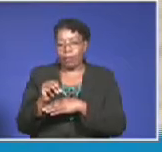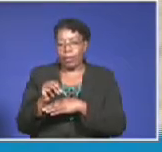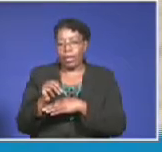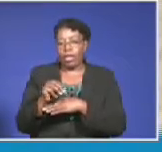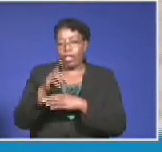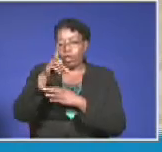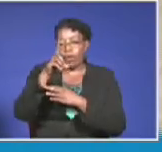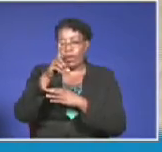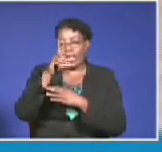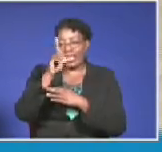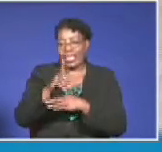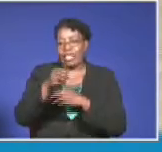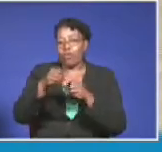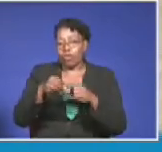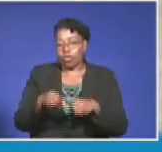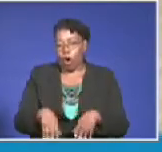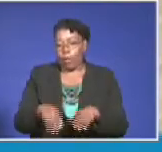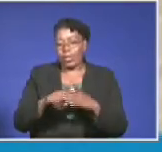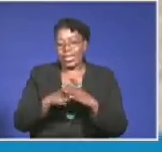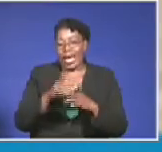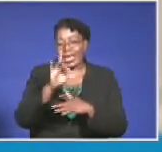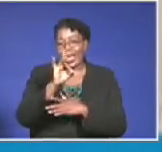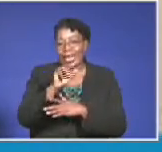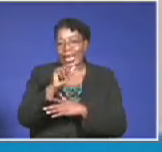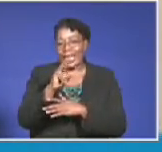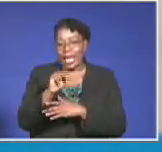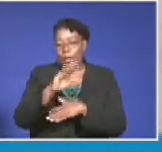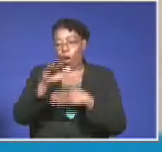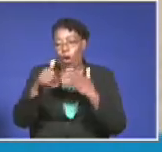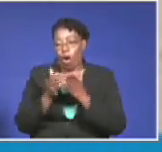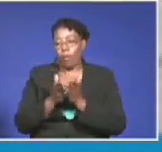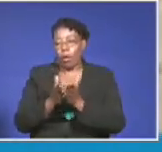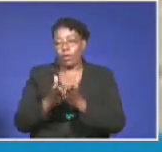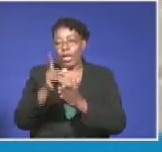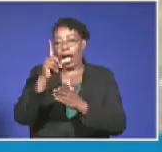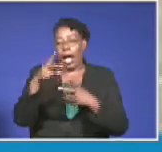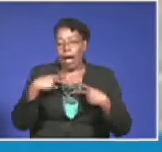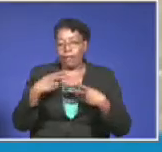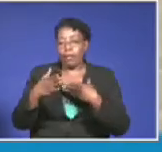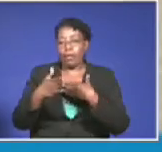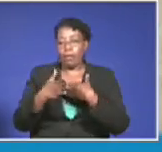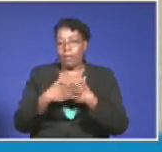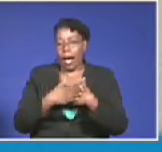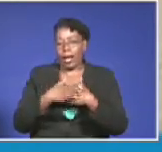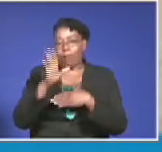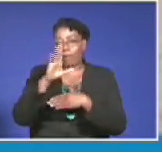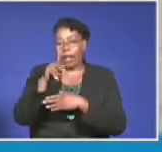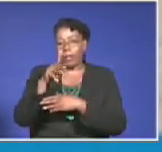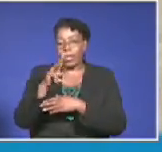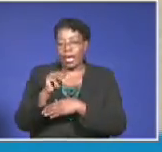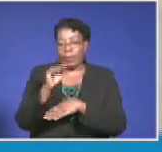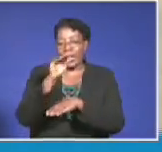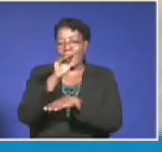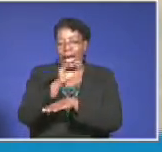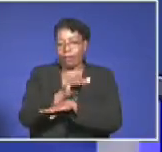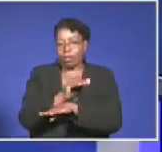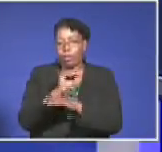drop. Bimini start 8 a.m. All boats must be back at 5 p.m. in the